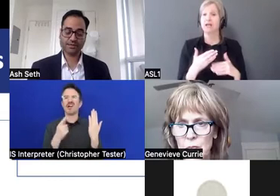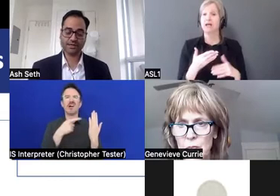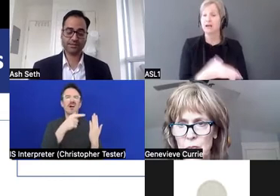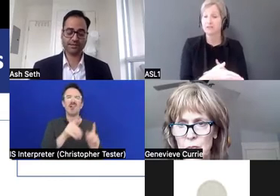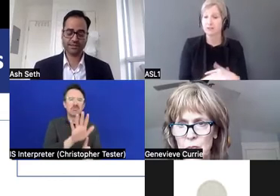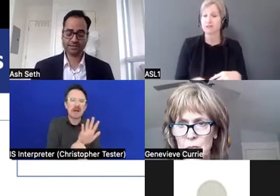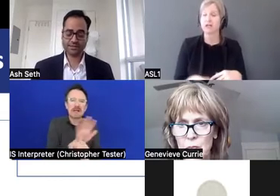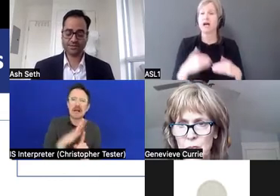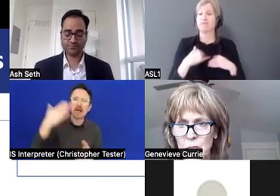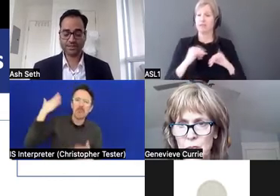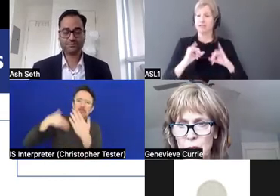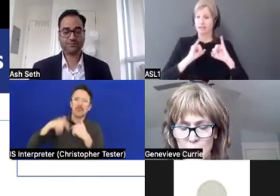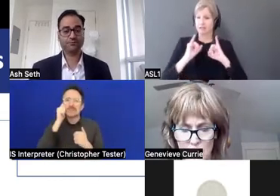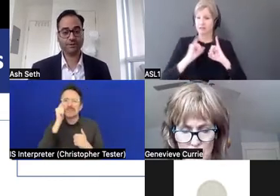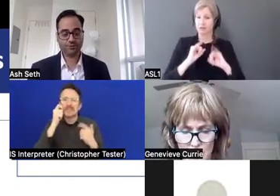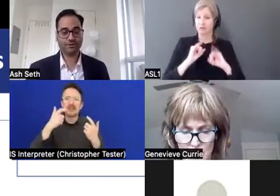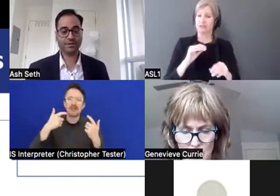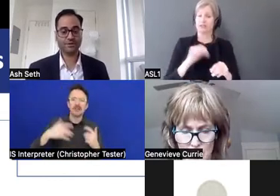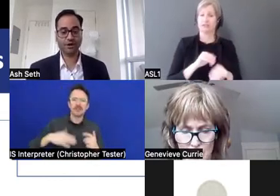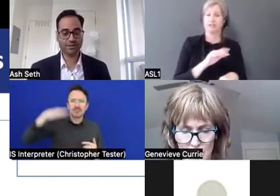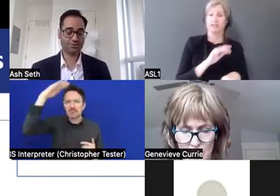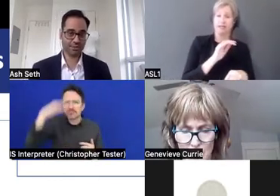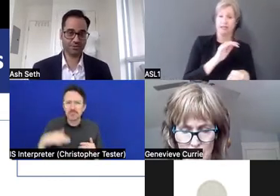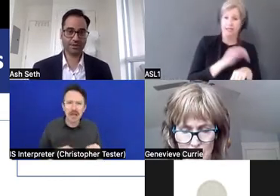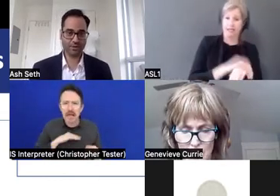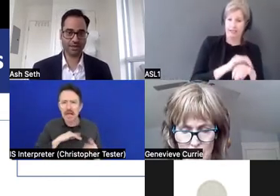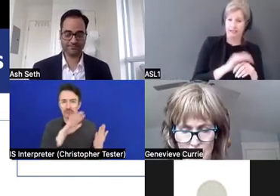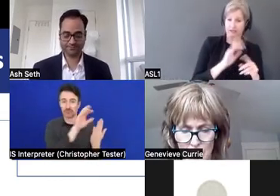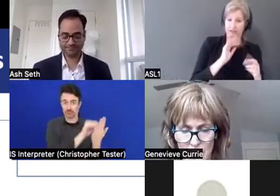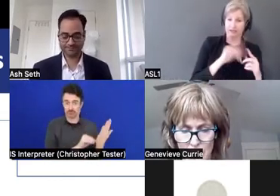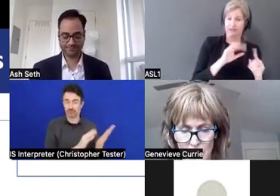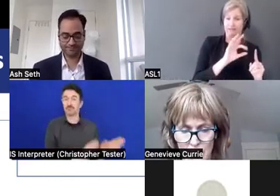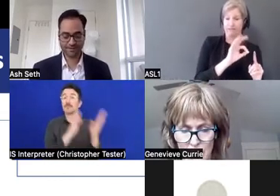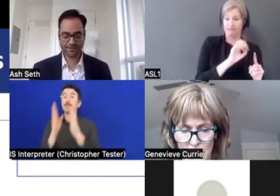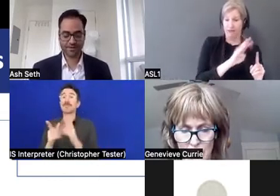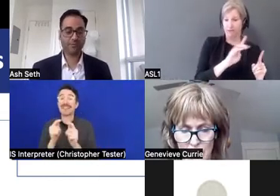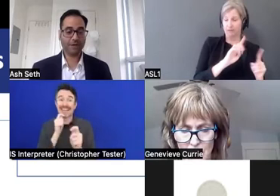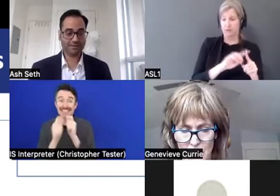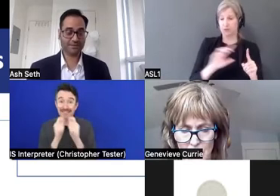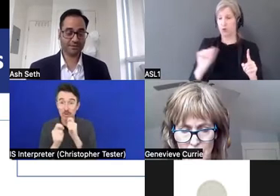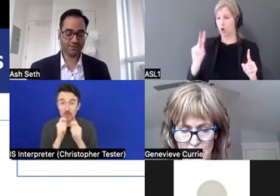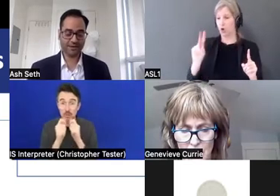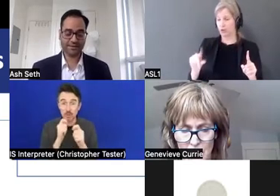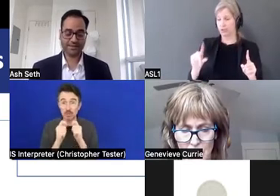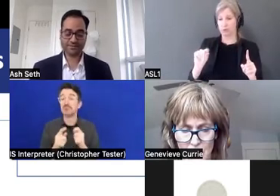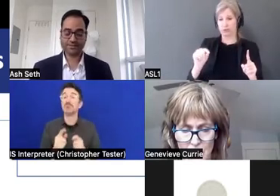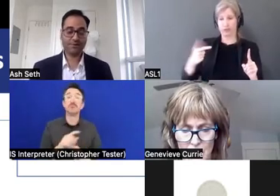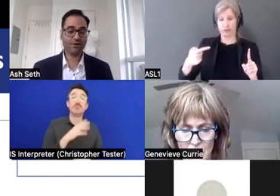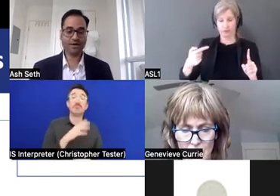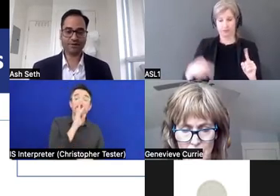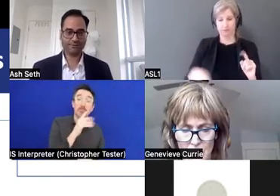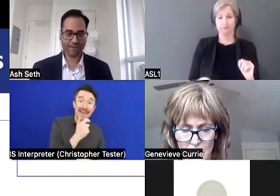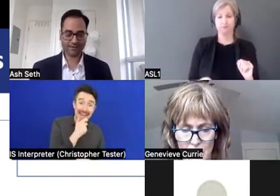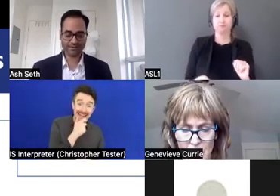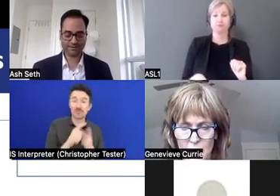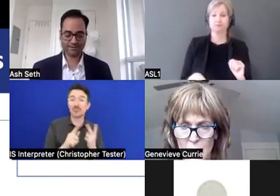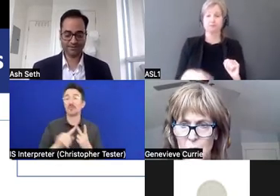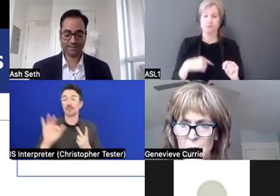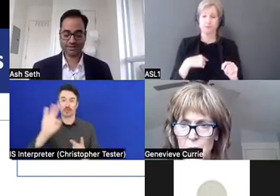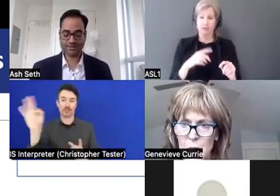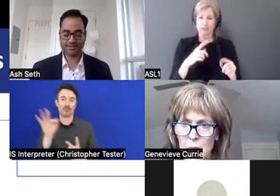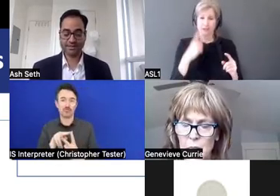were conducted in English and French from February to August 2021. Participants varied as per demographic